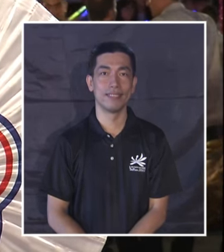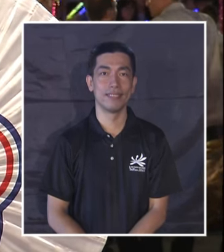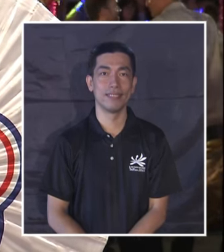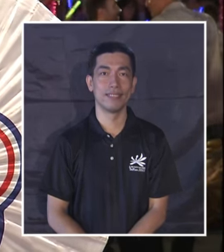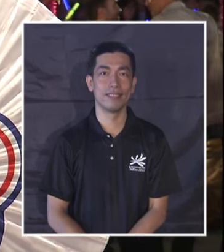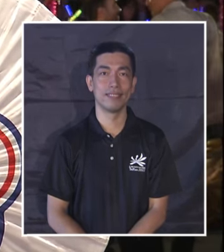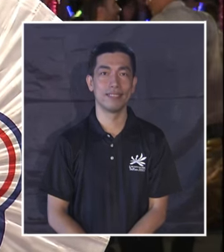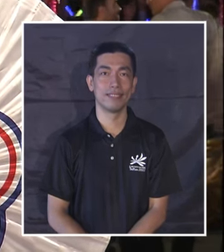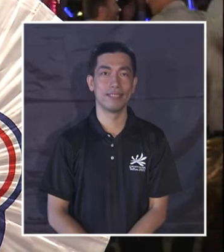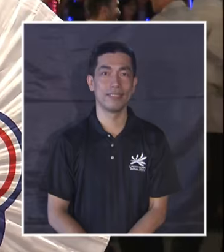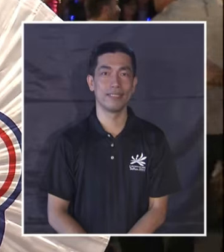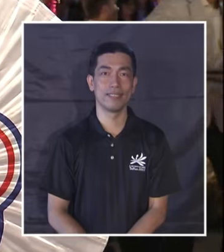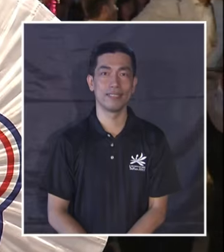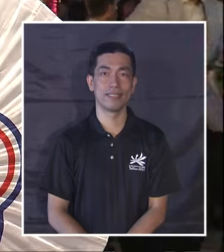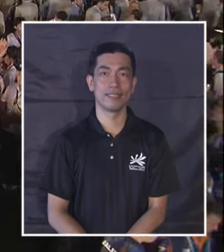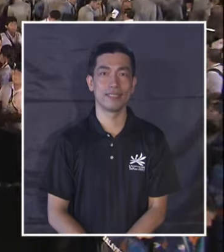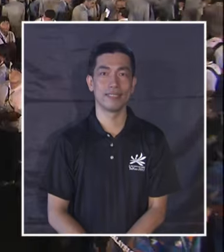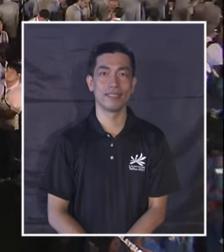Taoyuan.